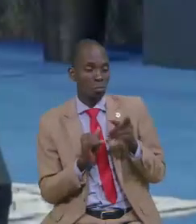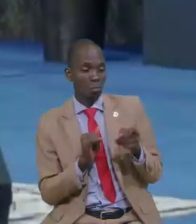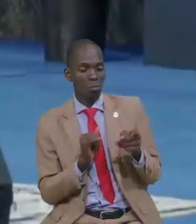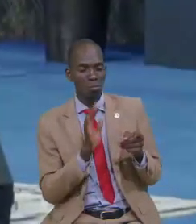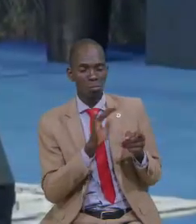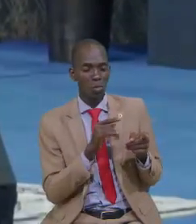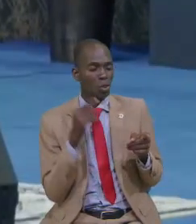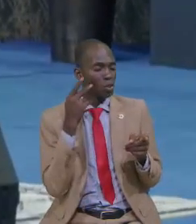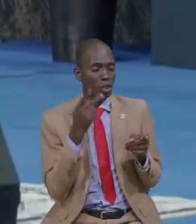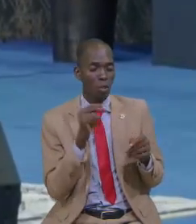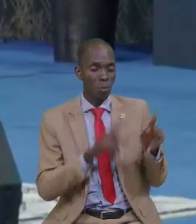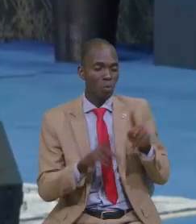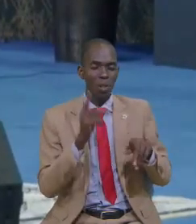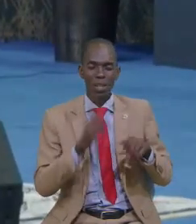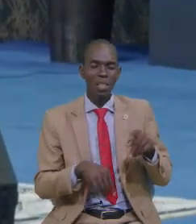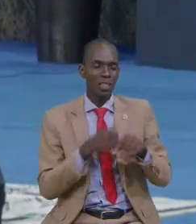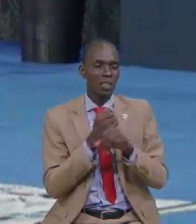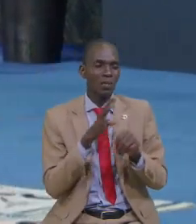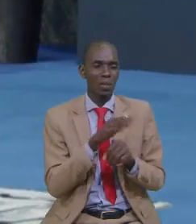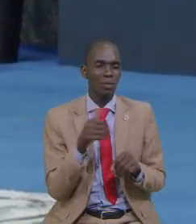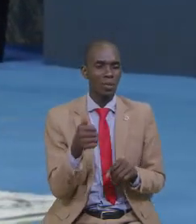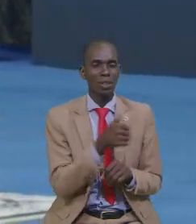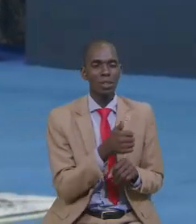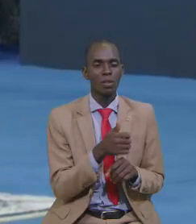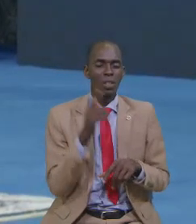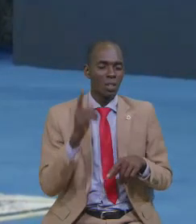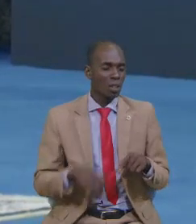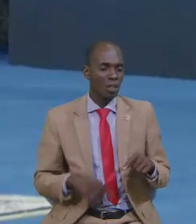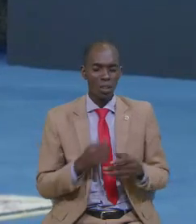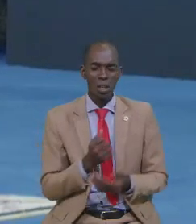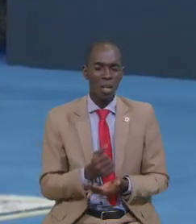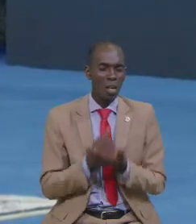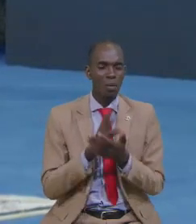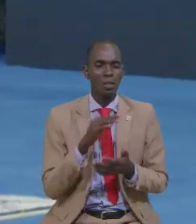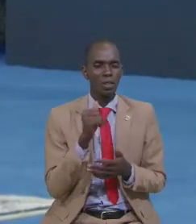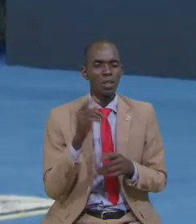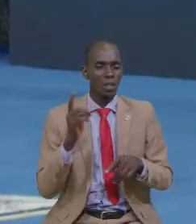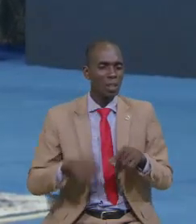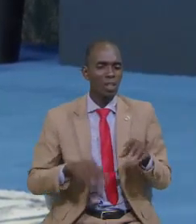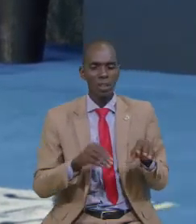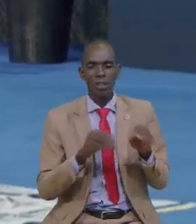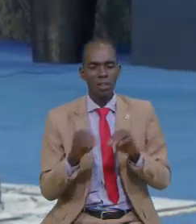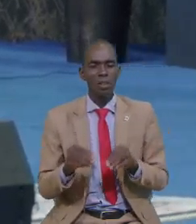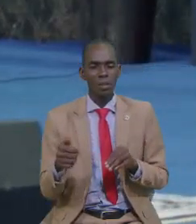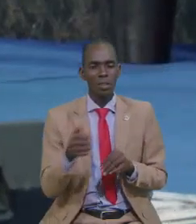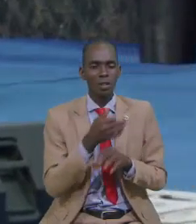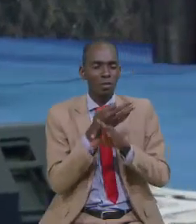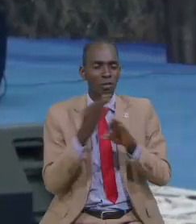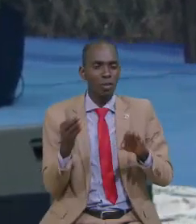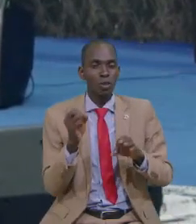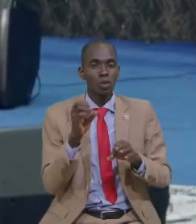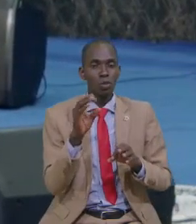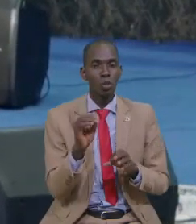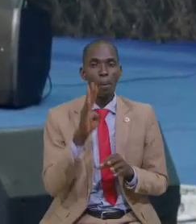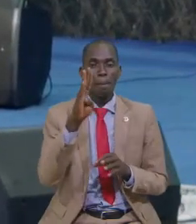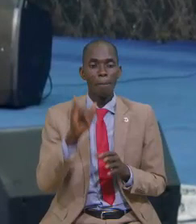They cannot rescue themselves. They cannot set themselves free. So by love he came,